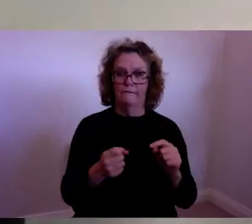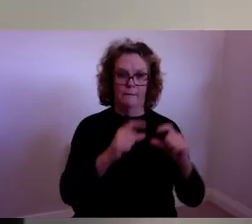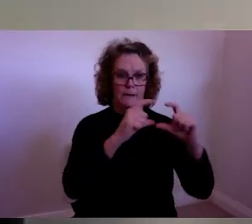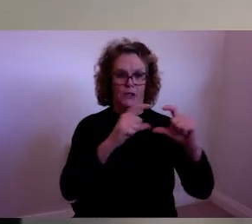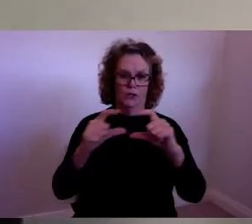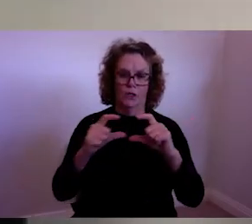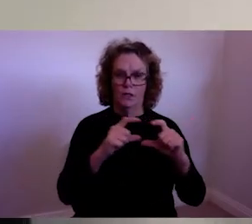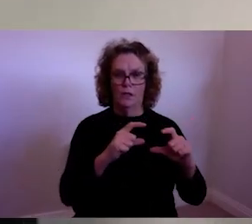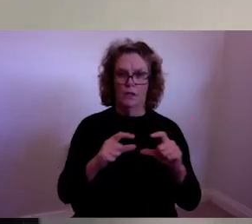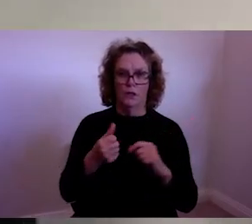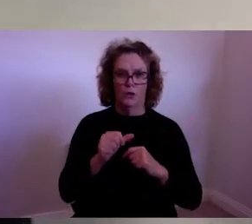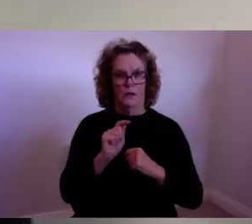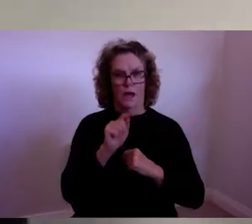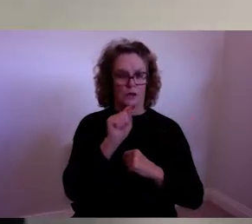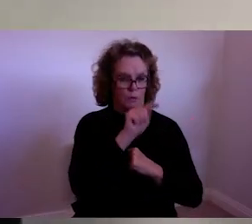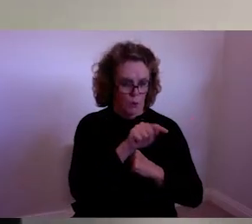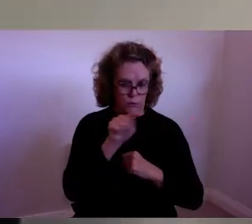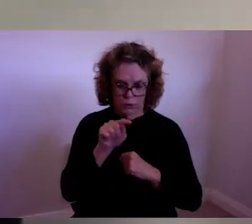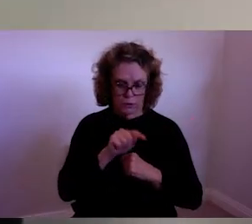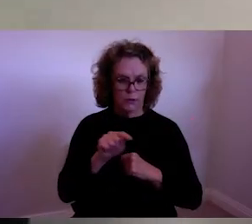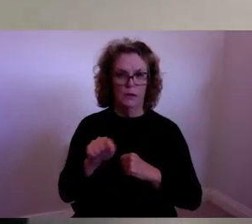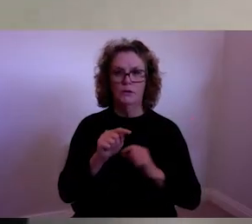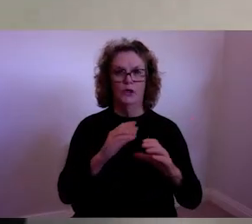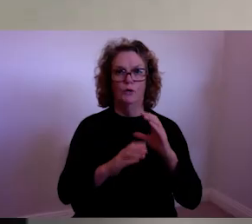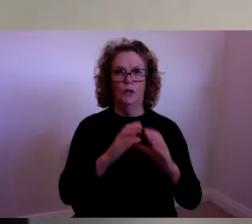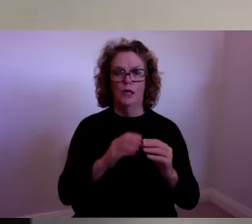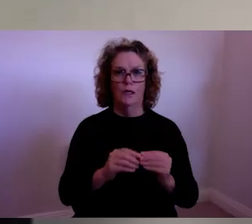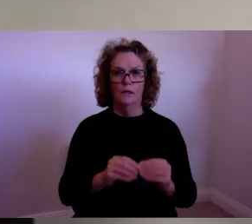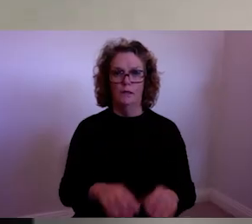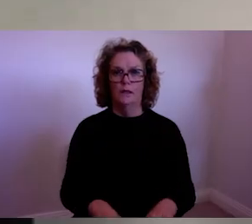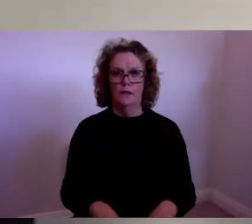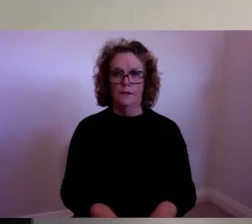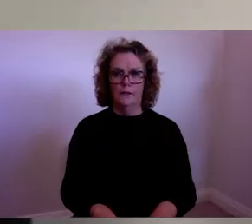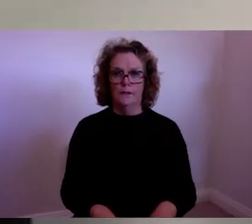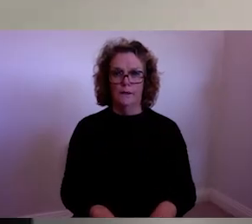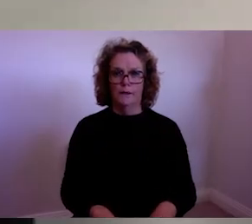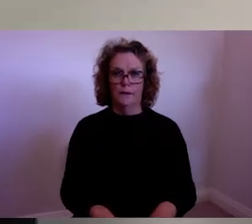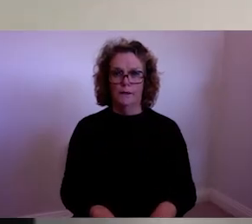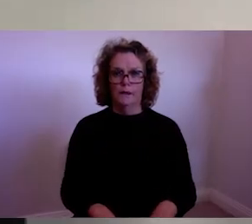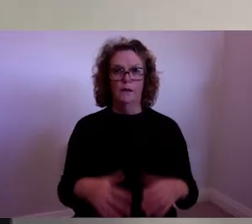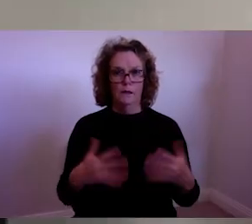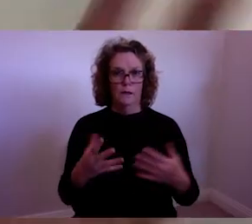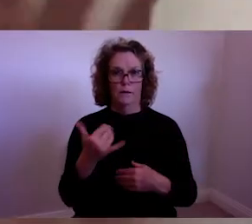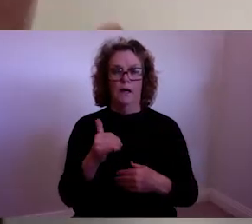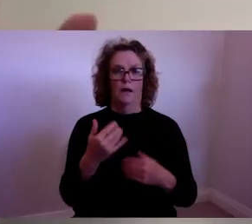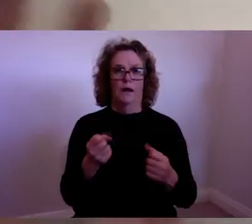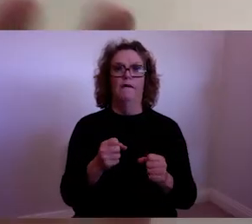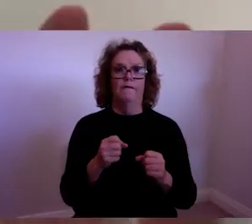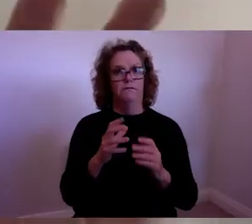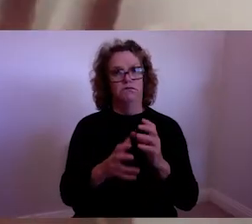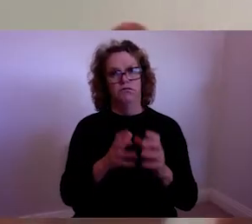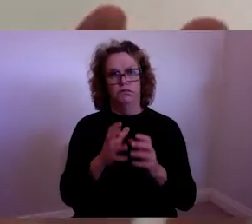communicate more complex than just yes or no, and might have communication devices. So there are